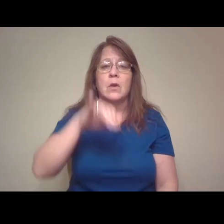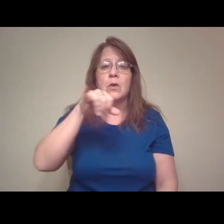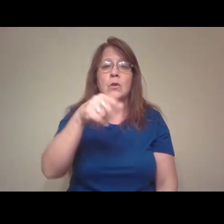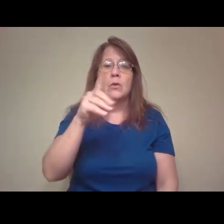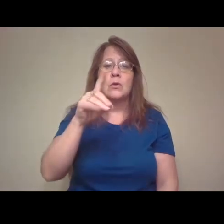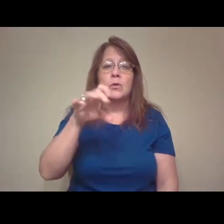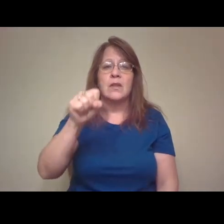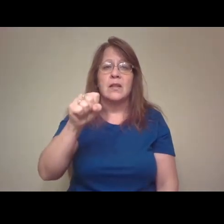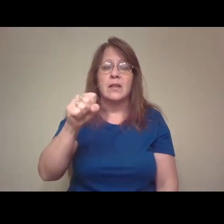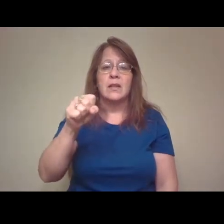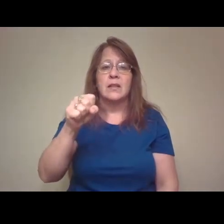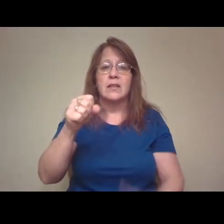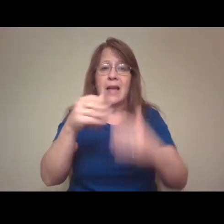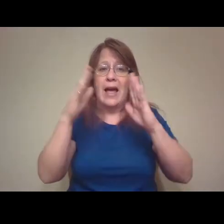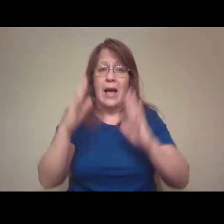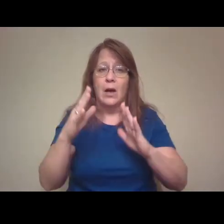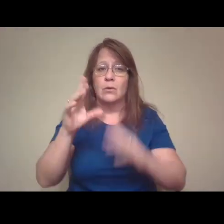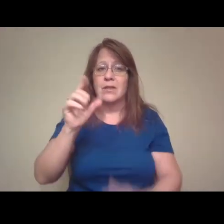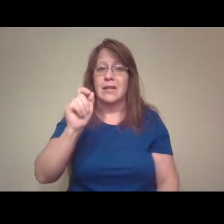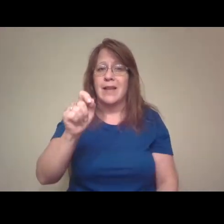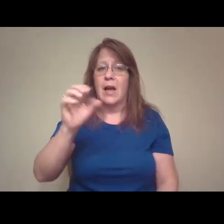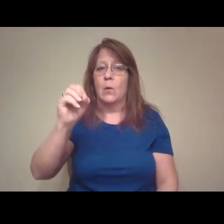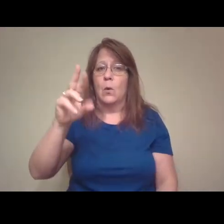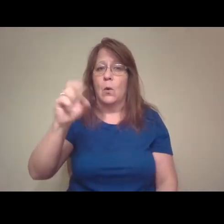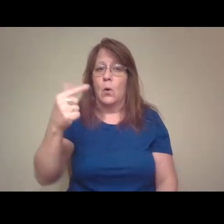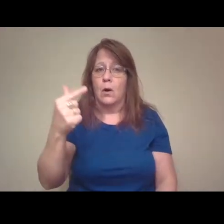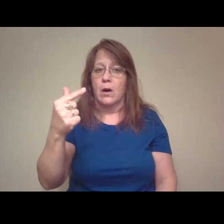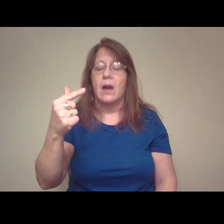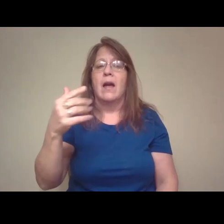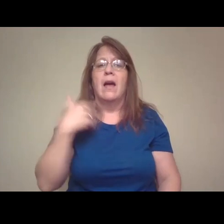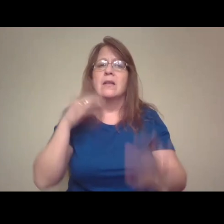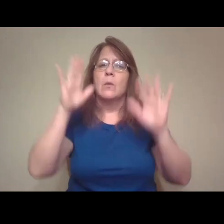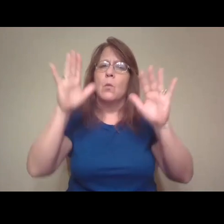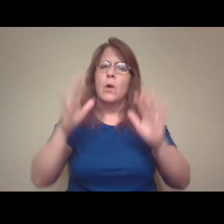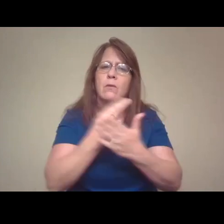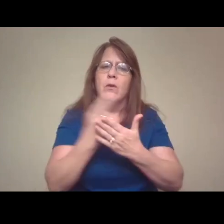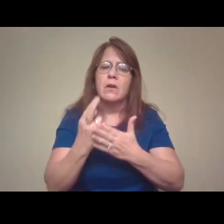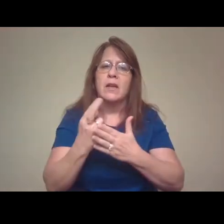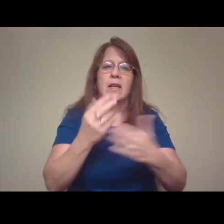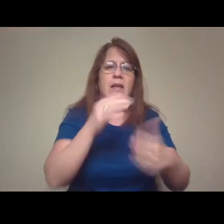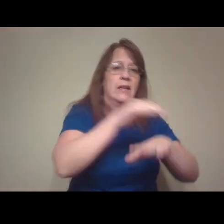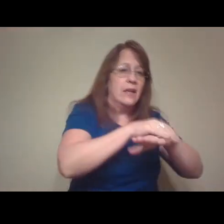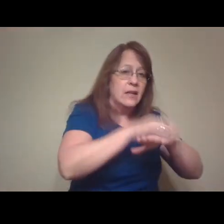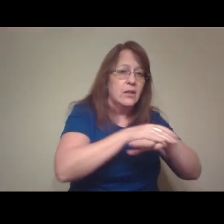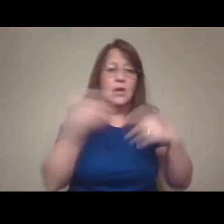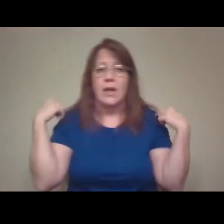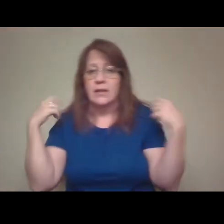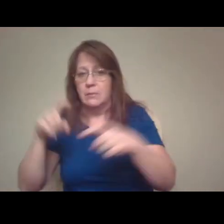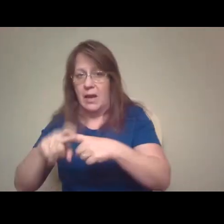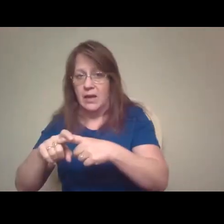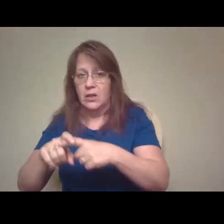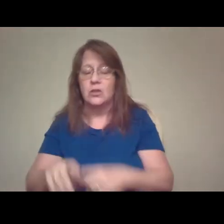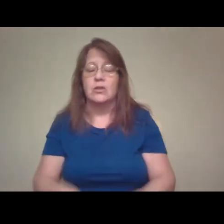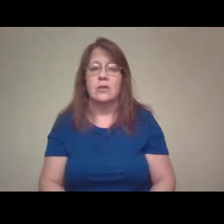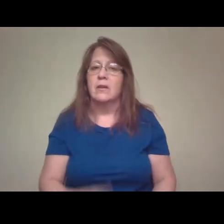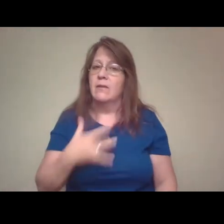judyshouse.org has some wonderful resources on their website in both English and Spanish. So